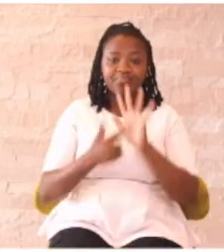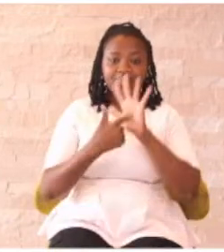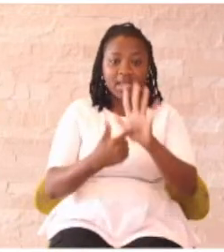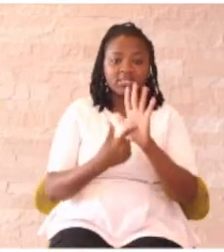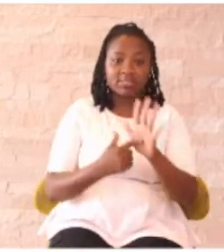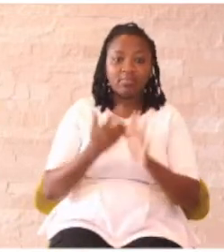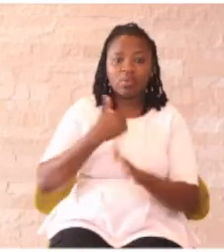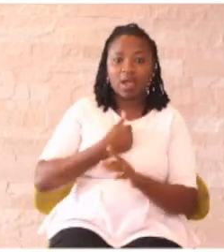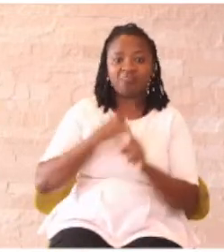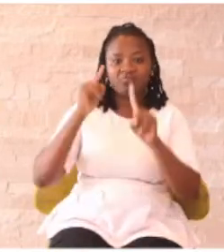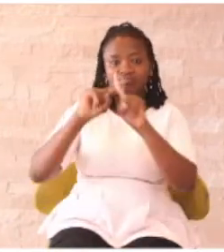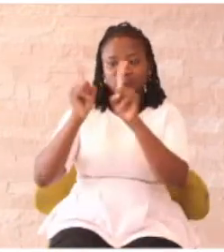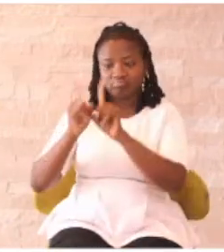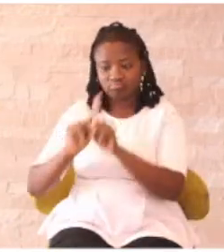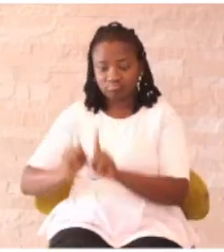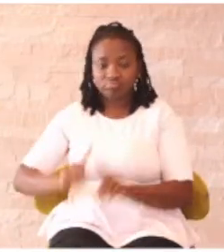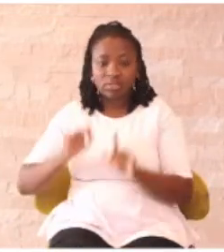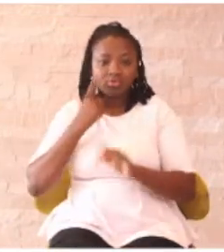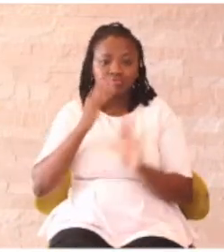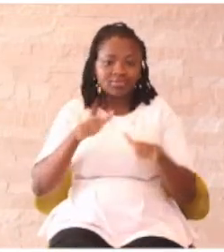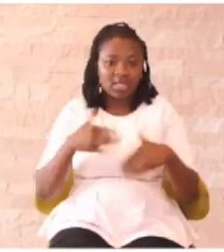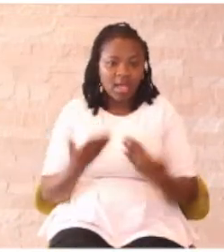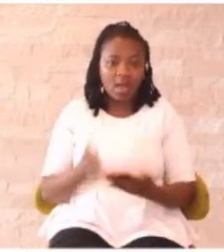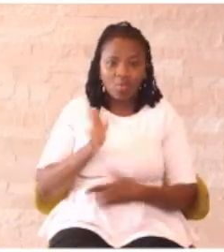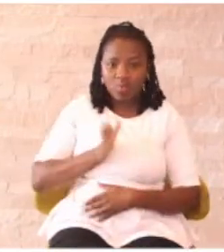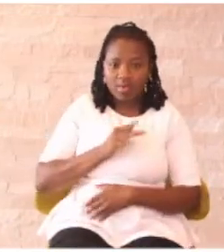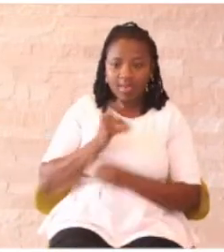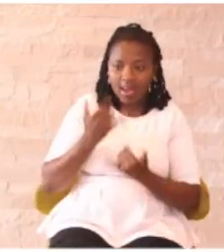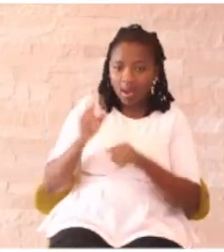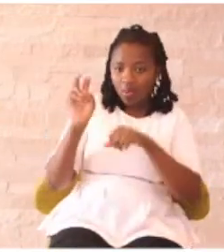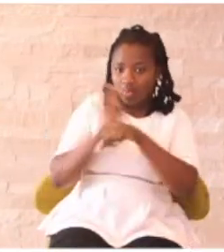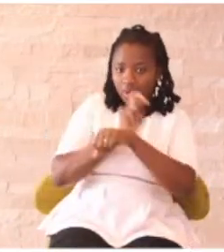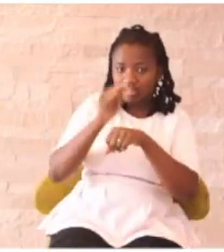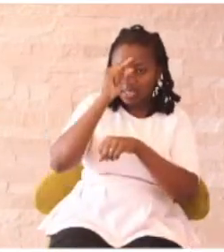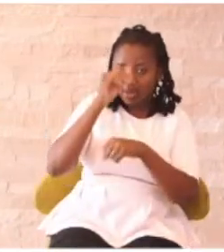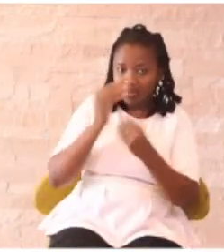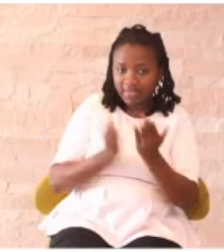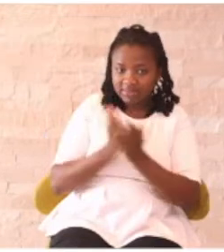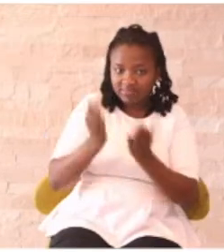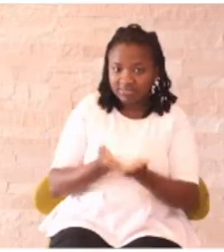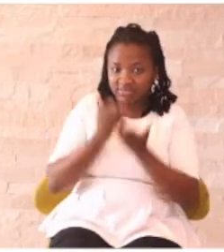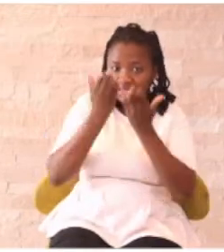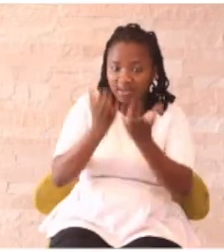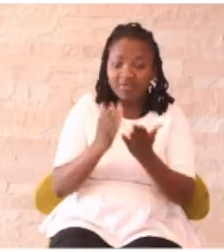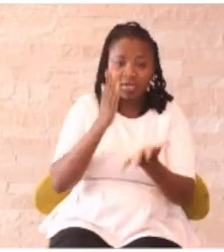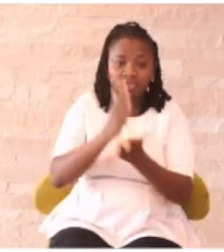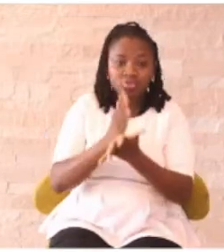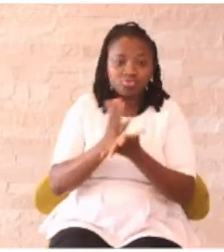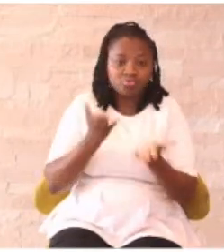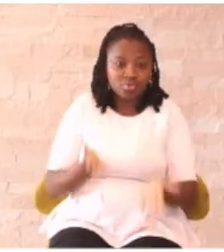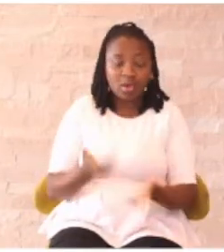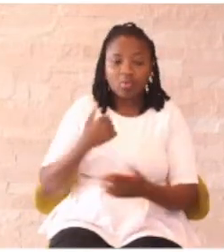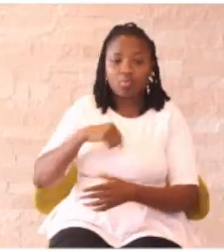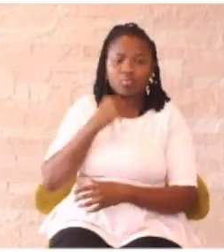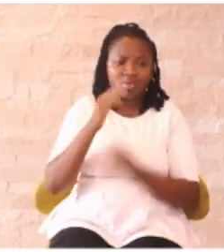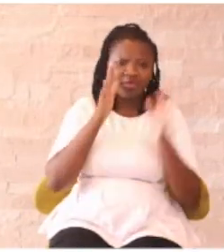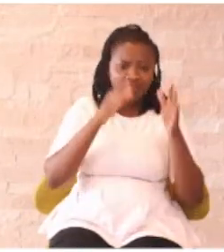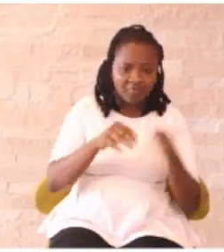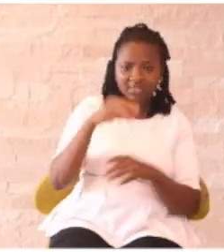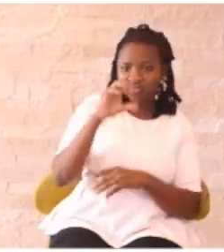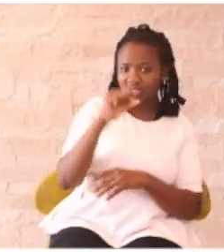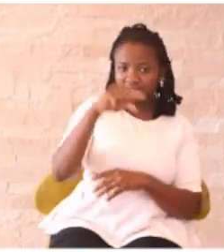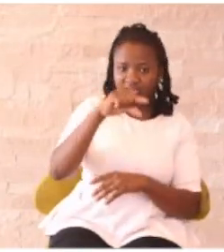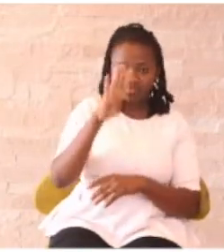different examples of how our women are now monitoring government service delivery. Much as we are dealing in SGBV,